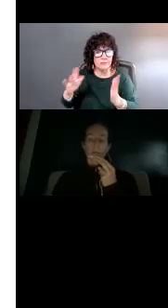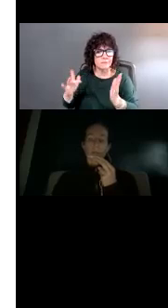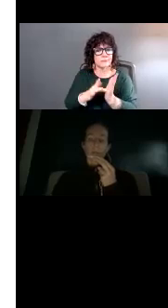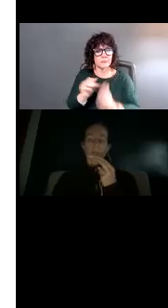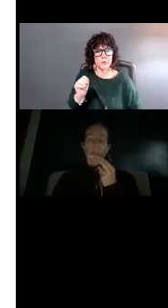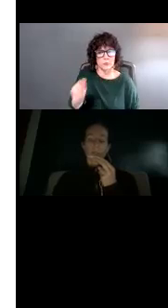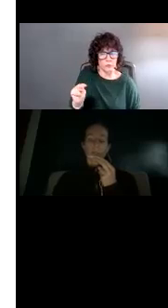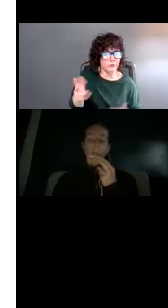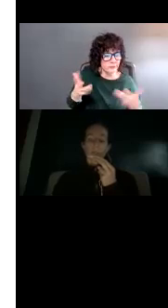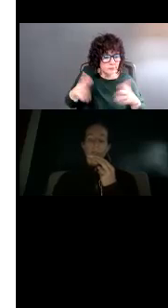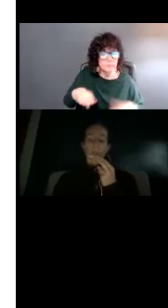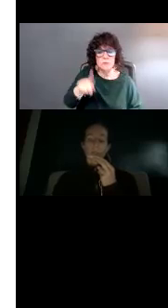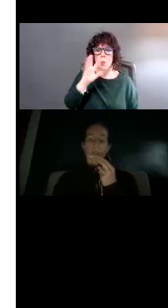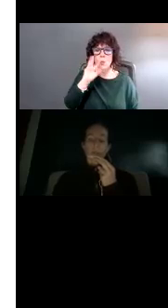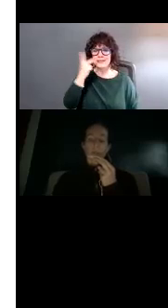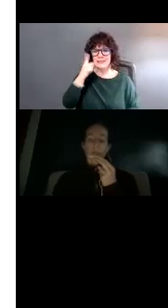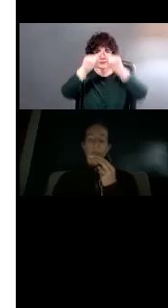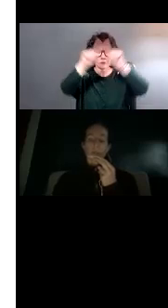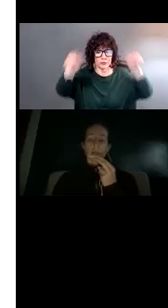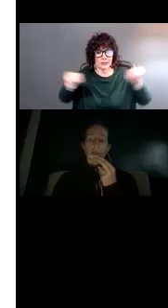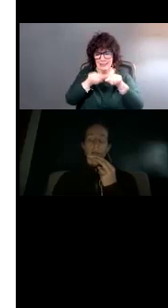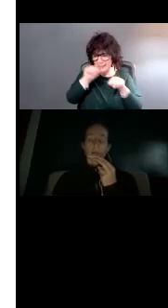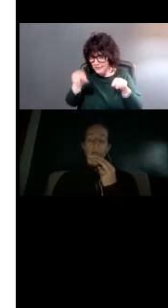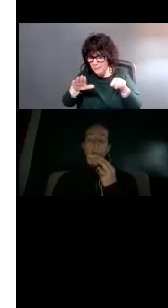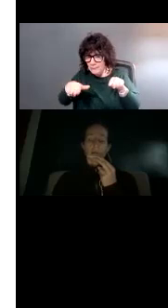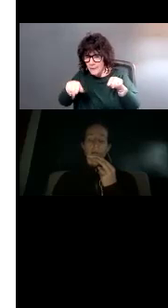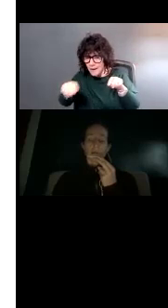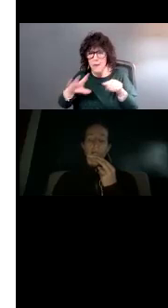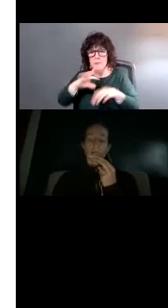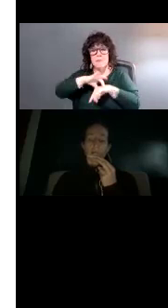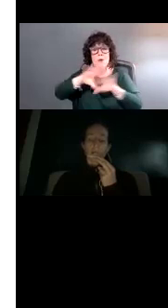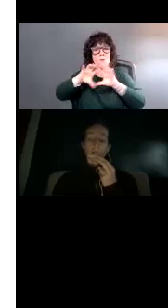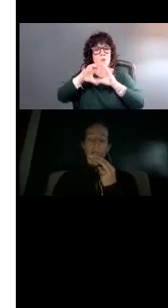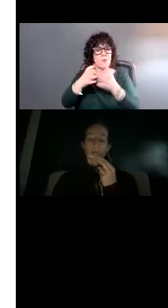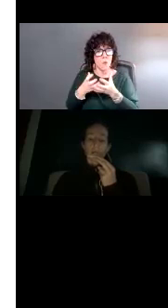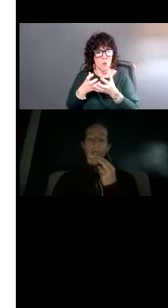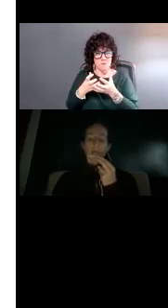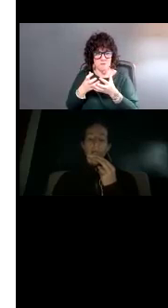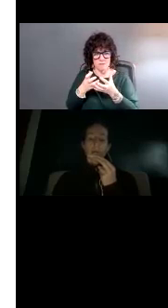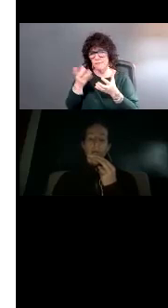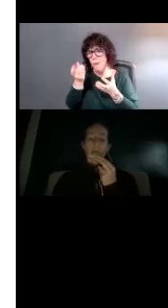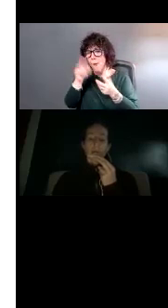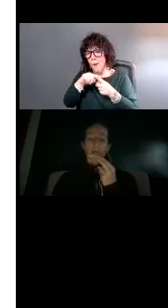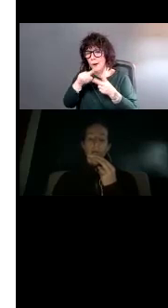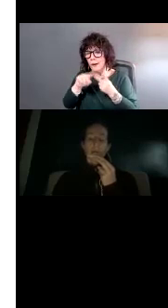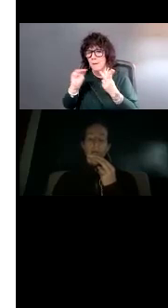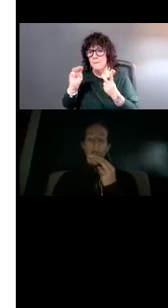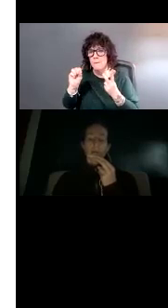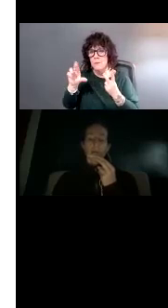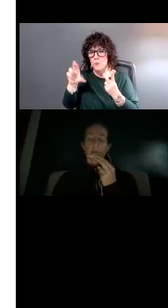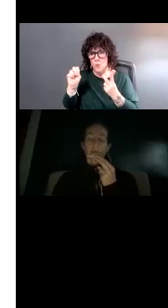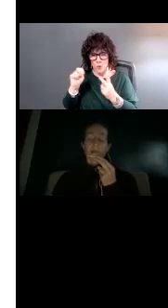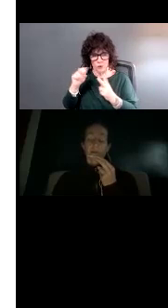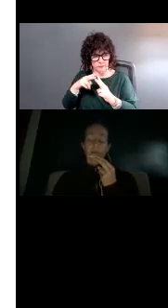says interpretation. Click that and choose English, your preferred language. And if you're on a computer or a